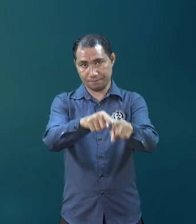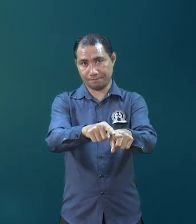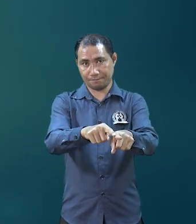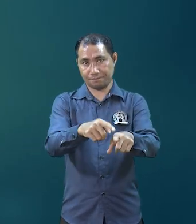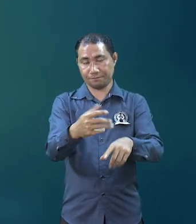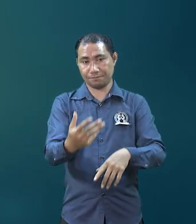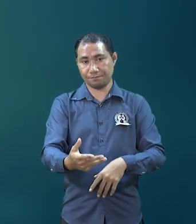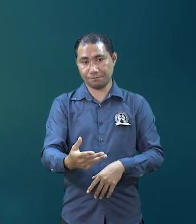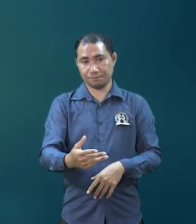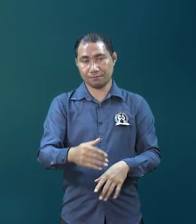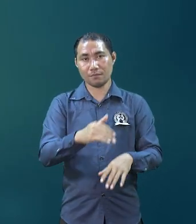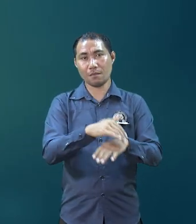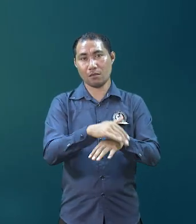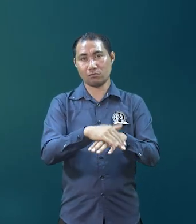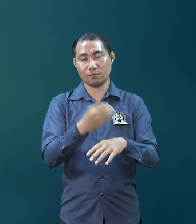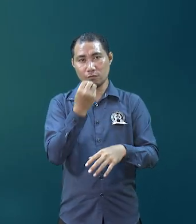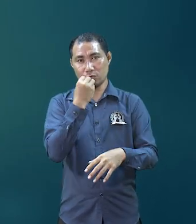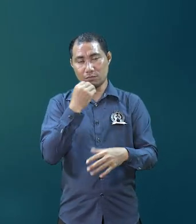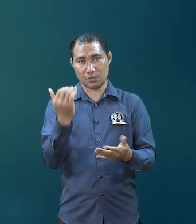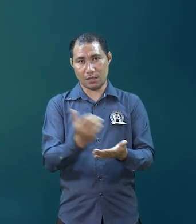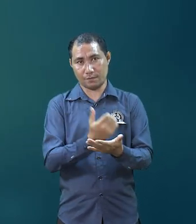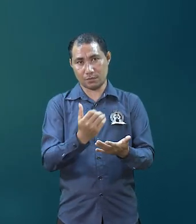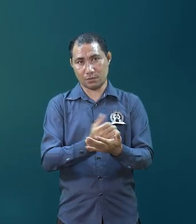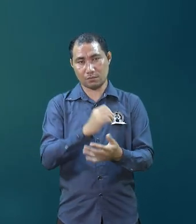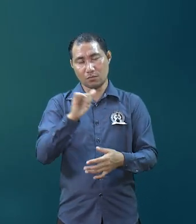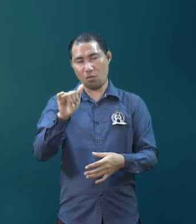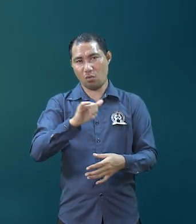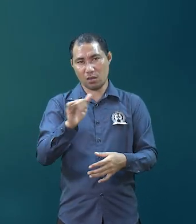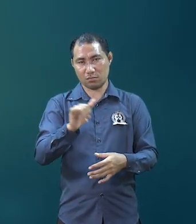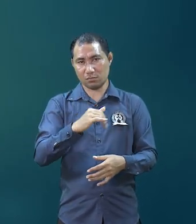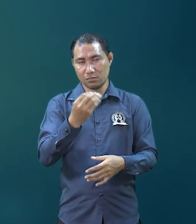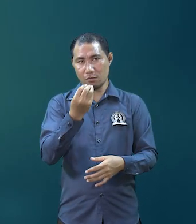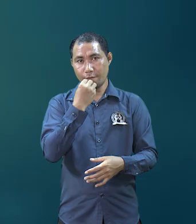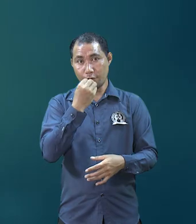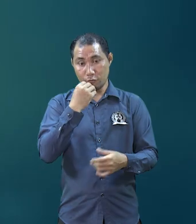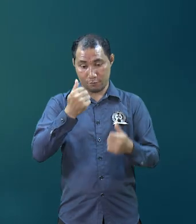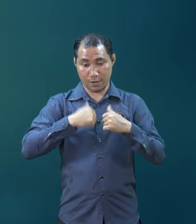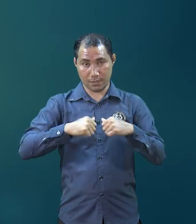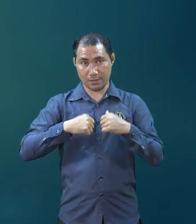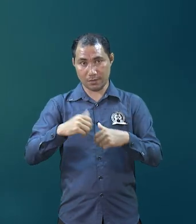about food safety or food practices